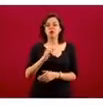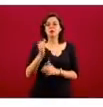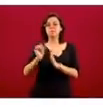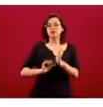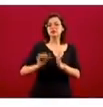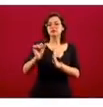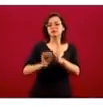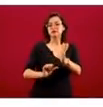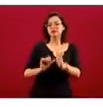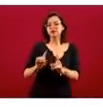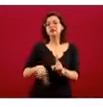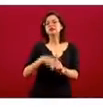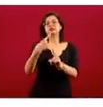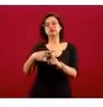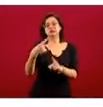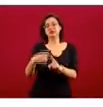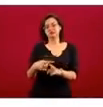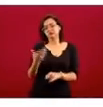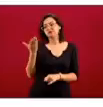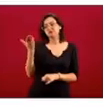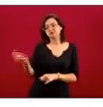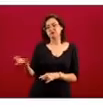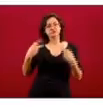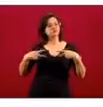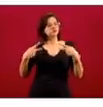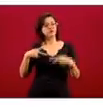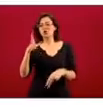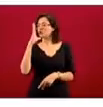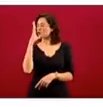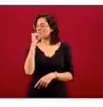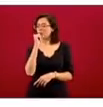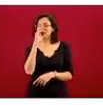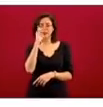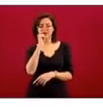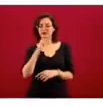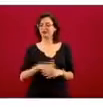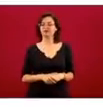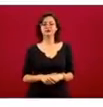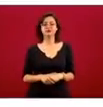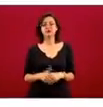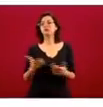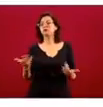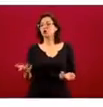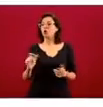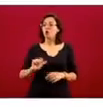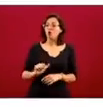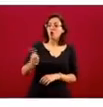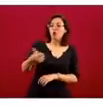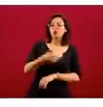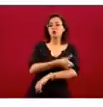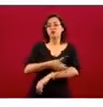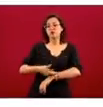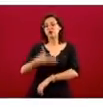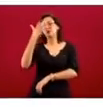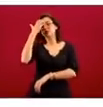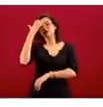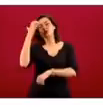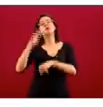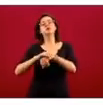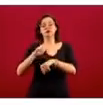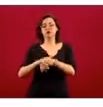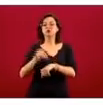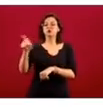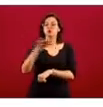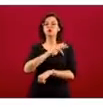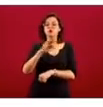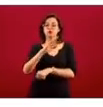for 3 months. But the purpose of this is they don't have to go back in person to the hospital to fill their